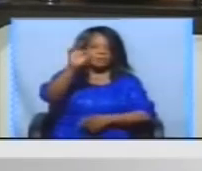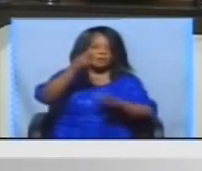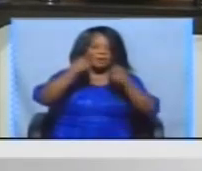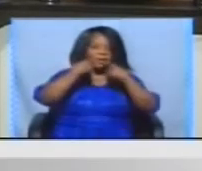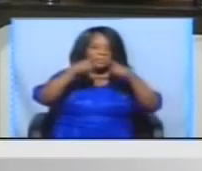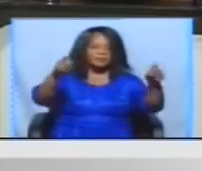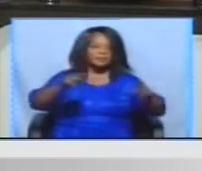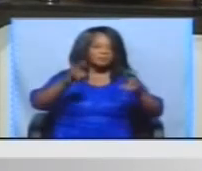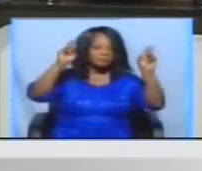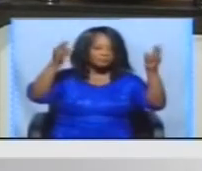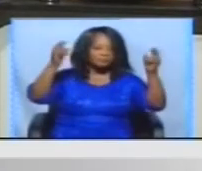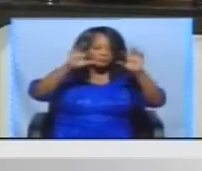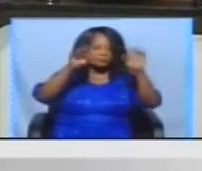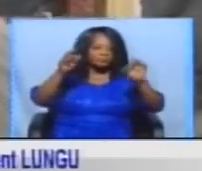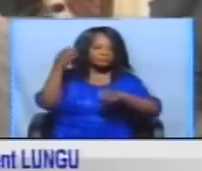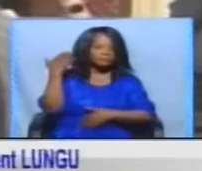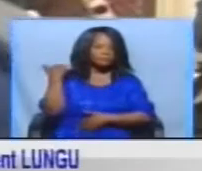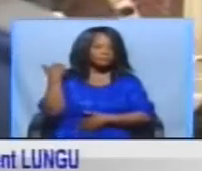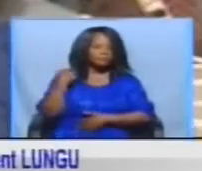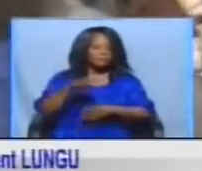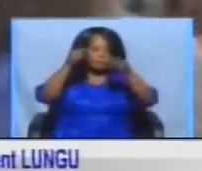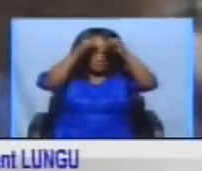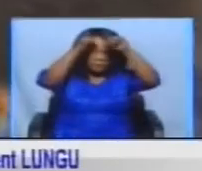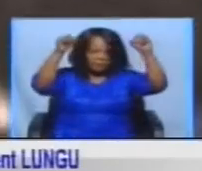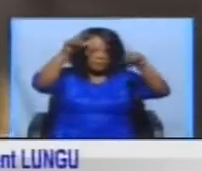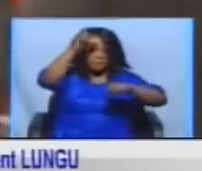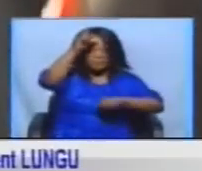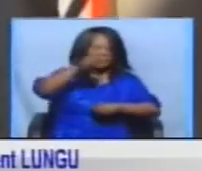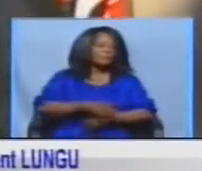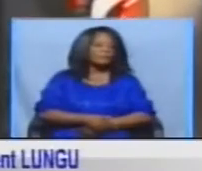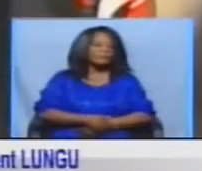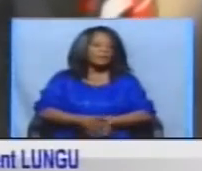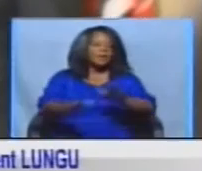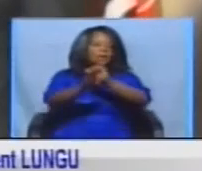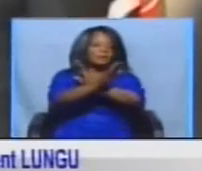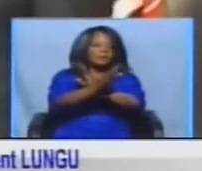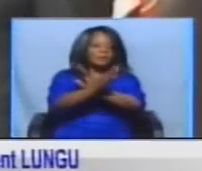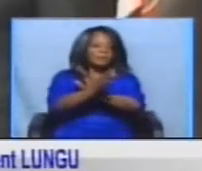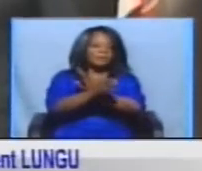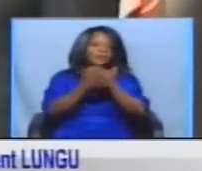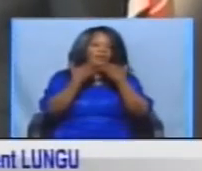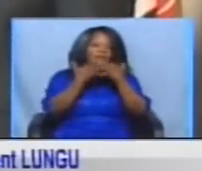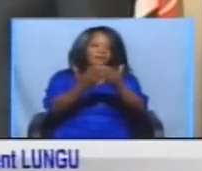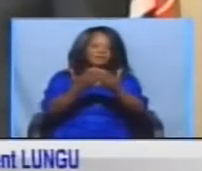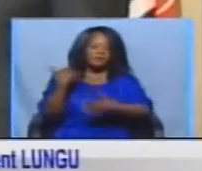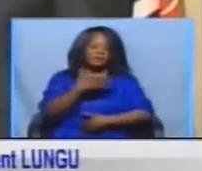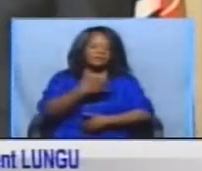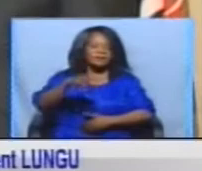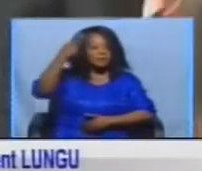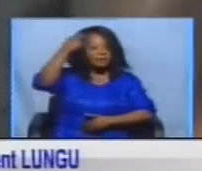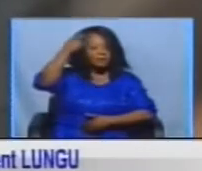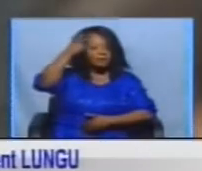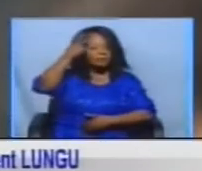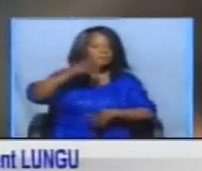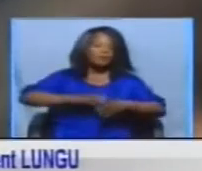stories making headlines. President Edgar Lungu says Zambians remain indebted to the Chinese government for